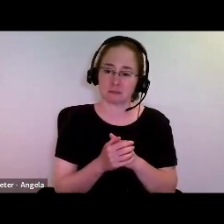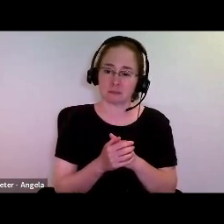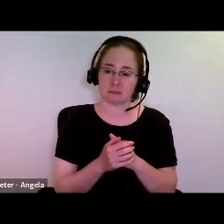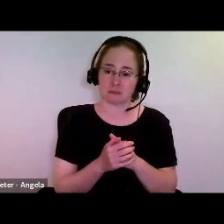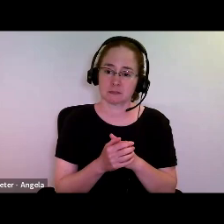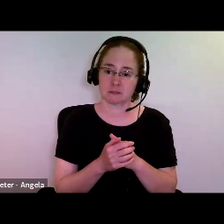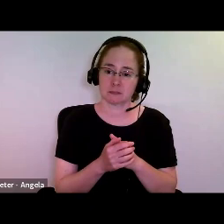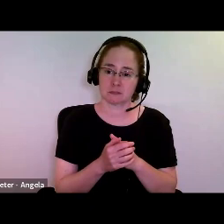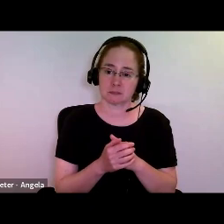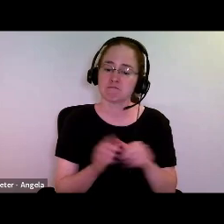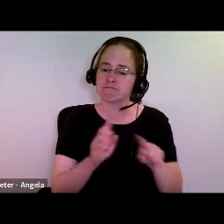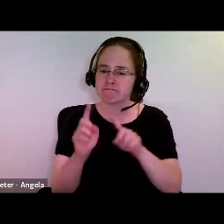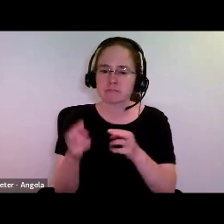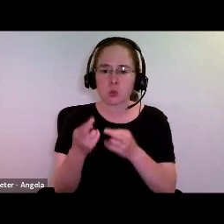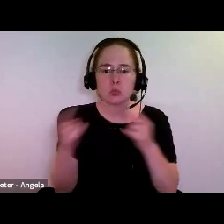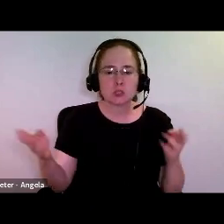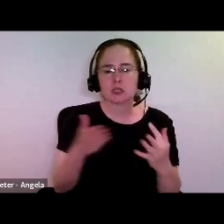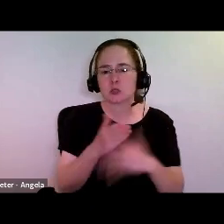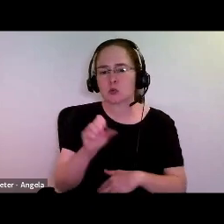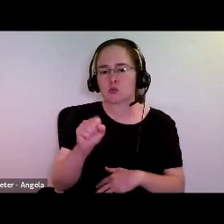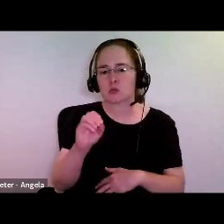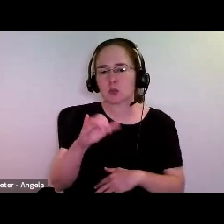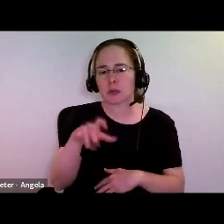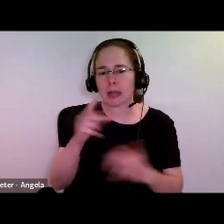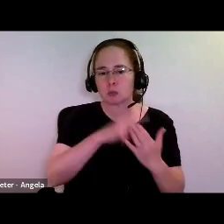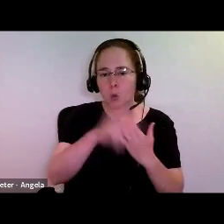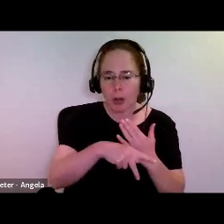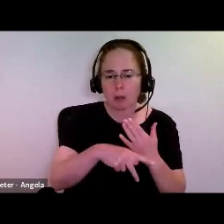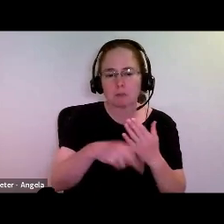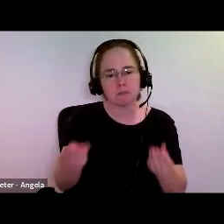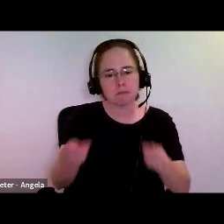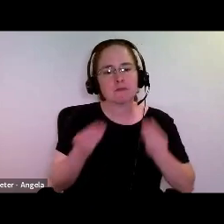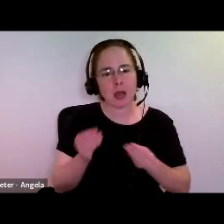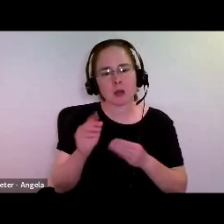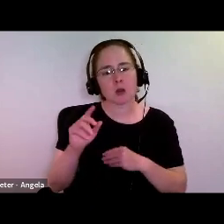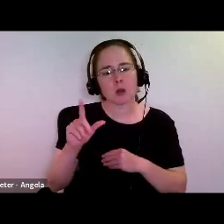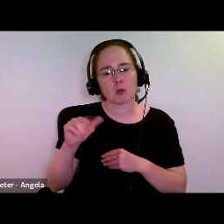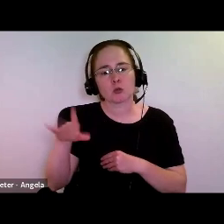Through the resources, through SOCAT's program, provided Luke